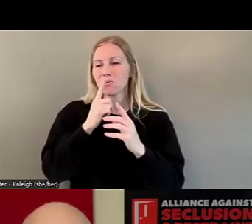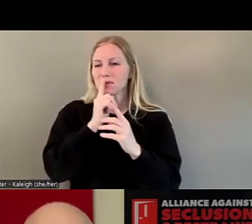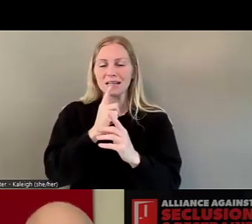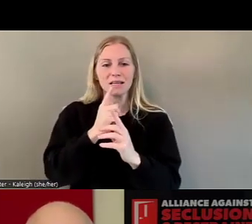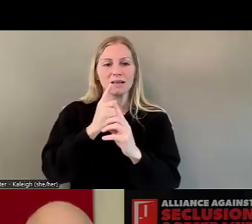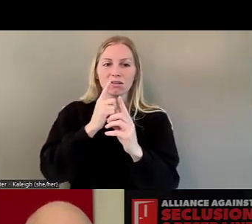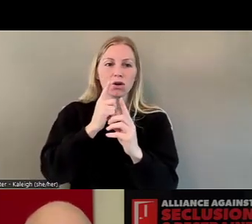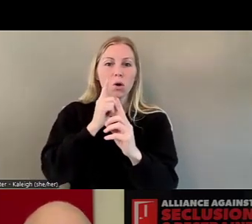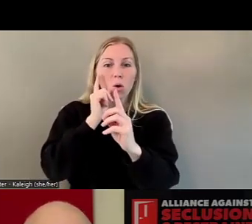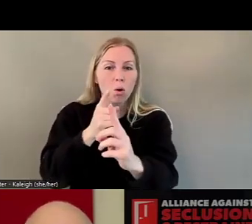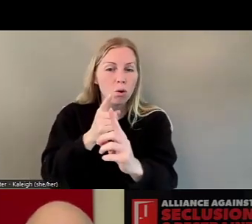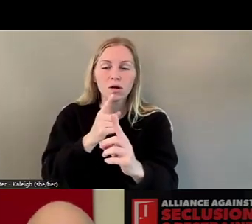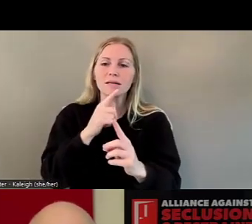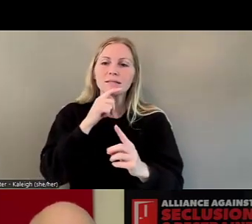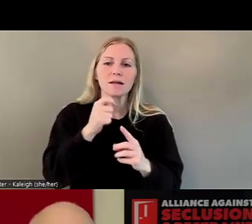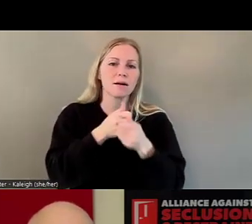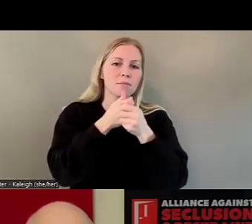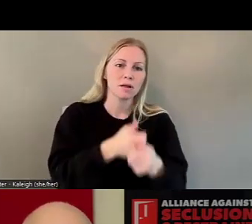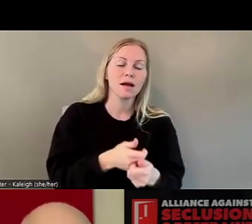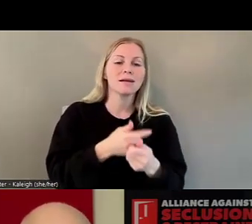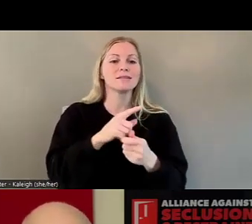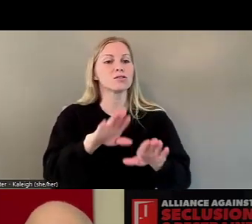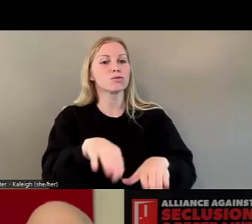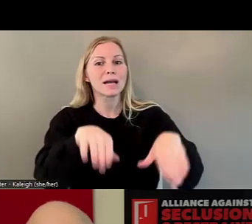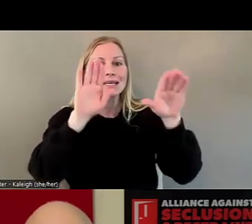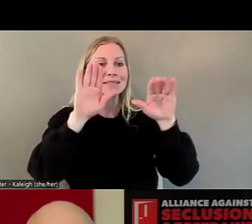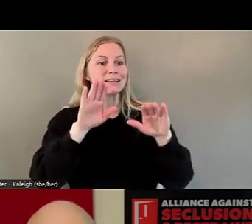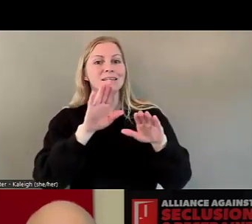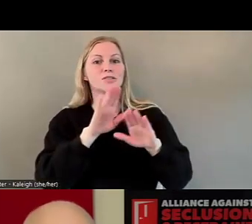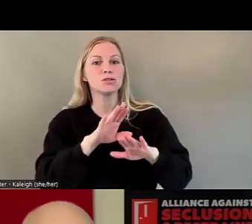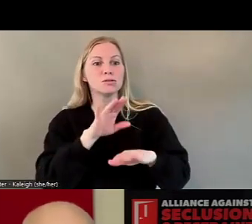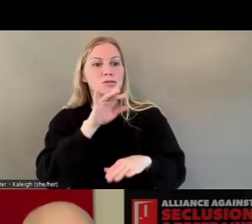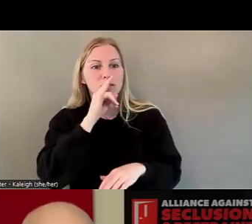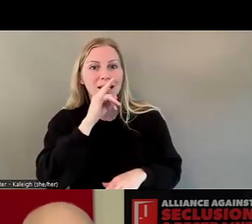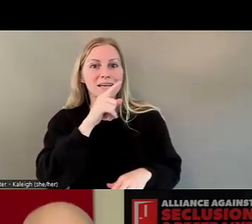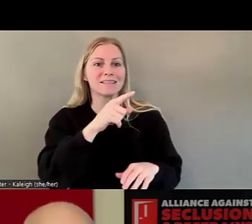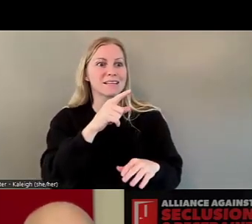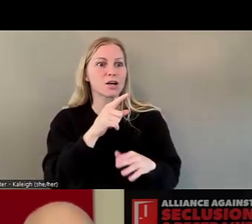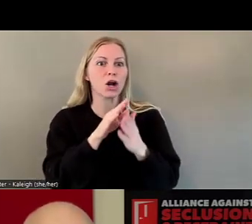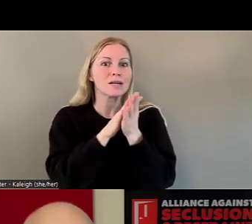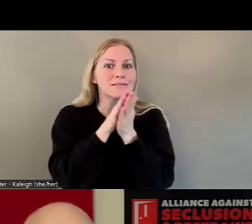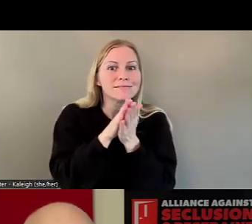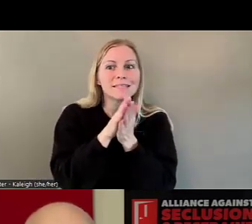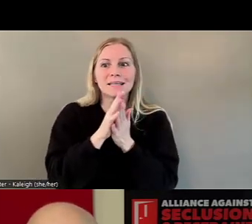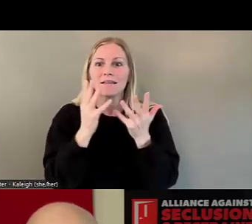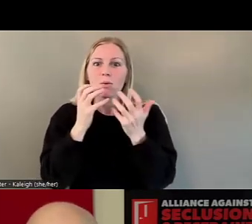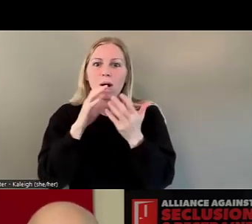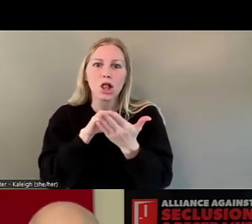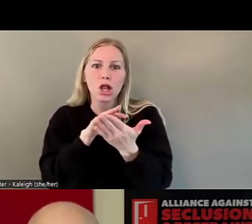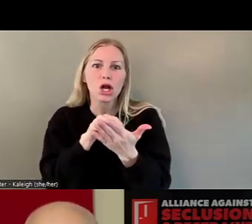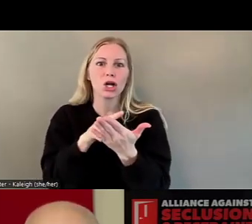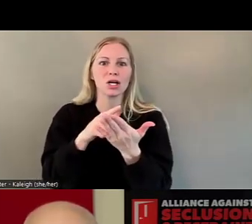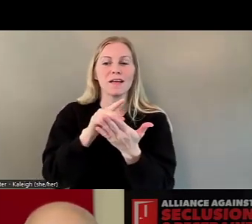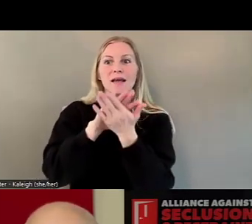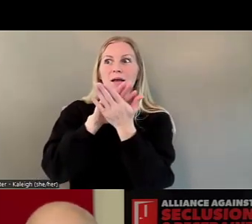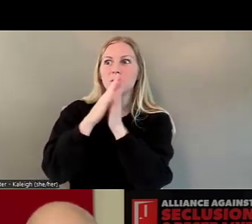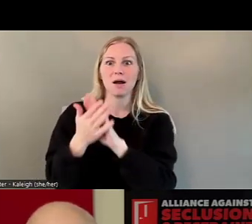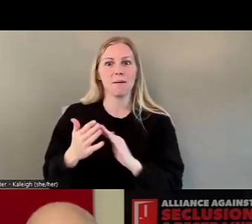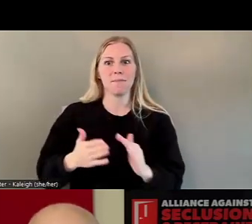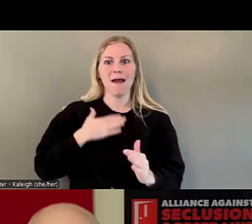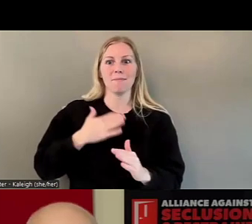about raising children that are curious, that are eager to learn, that grow into be happy adults. And compliance-based approaches, in